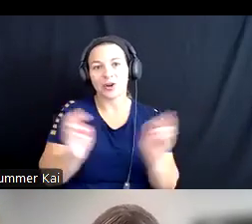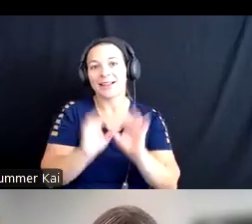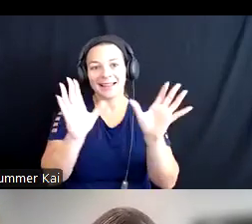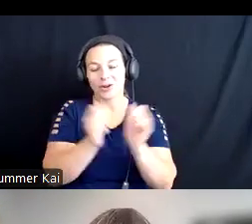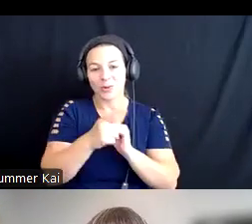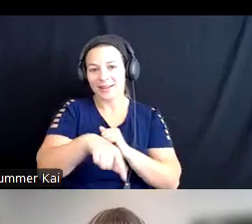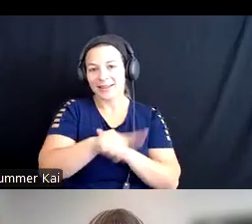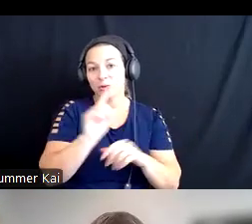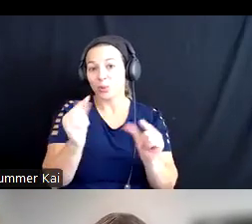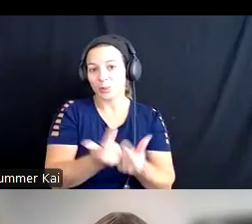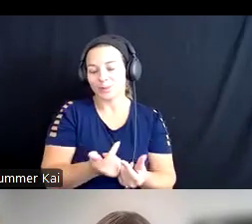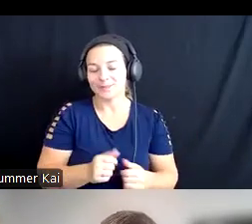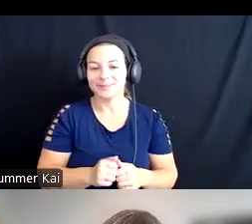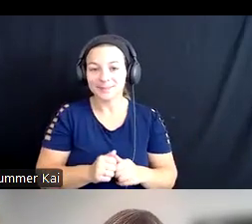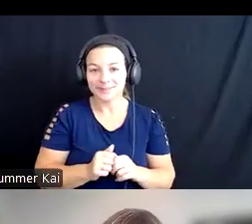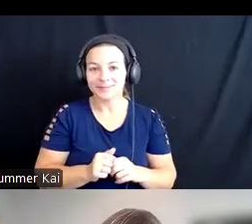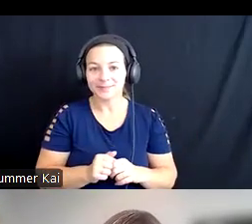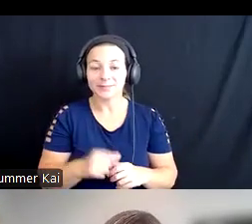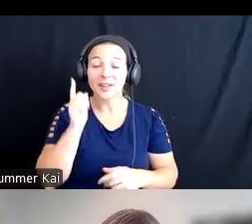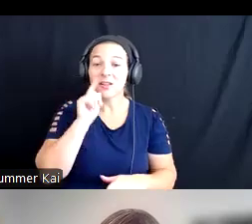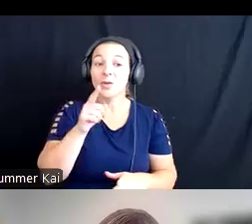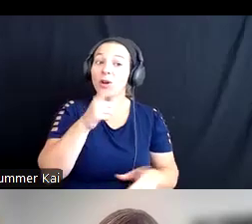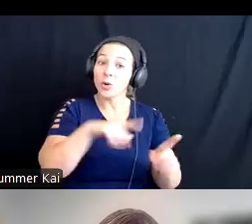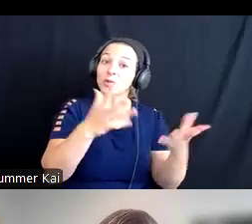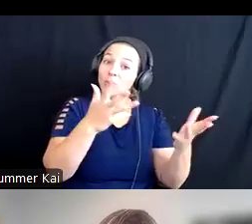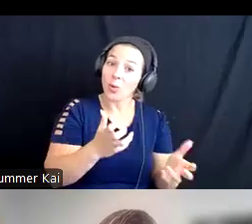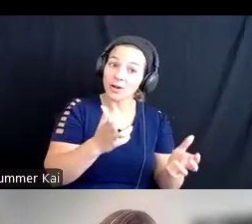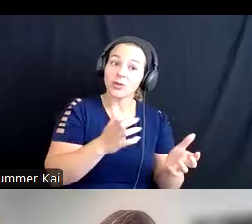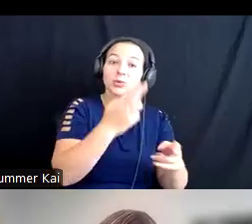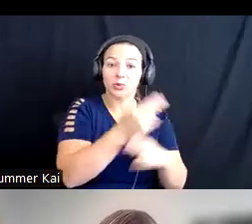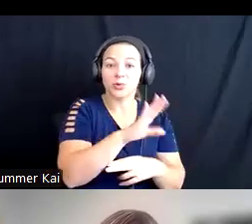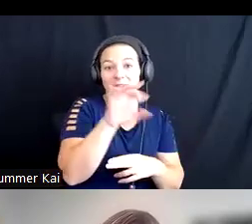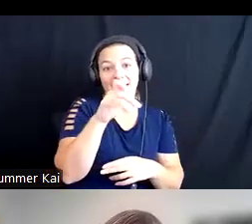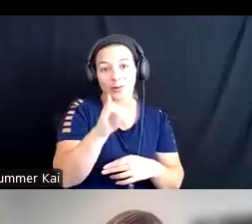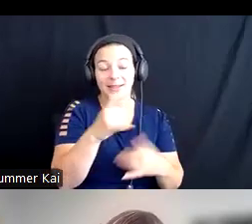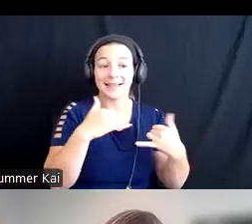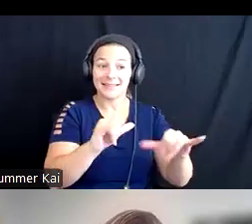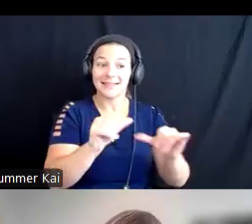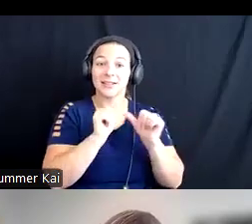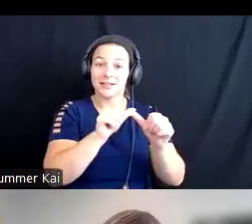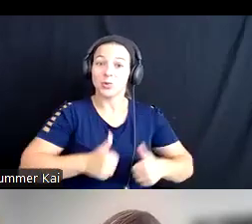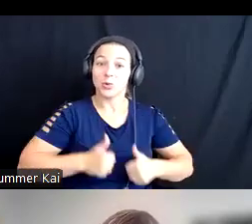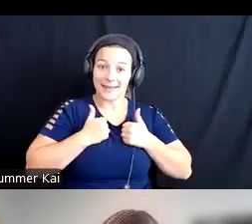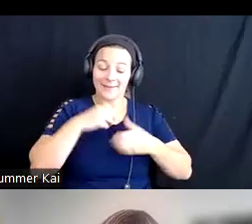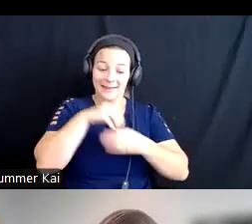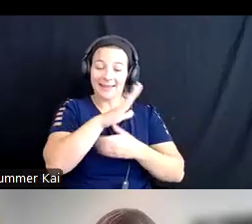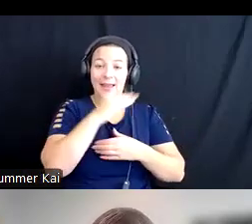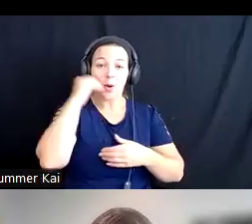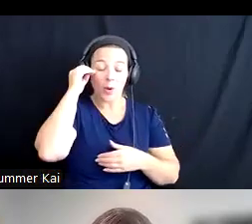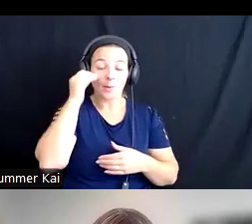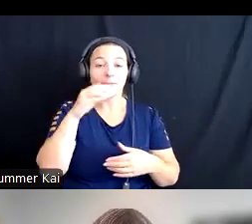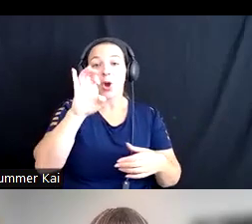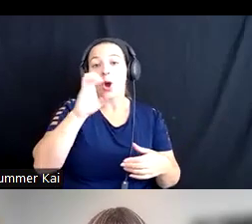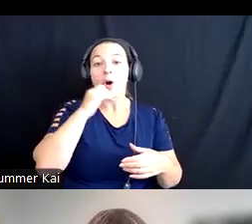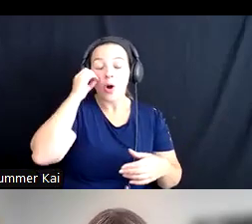group. For those who do want to tap equity while remaining in their homes, there are basically four main paths: a home equity loan, a home equity